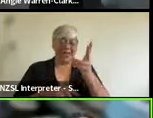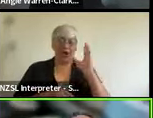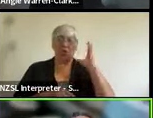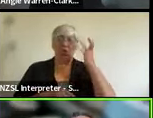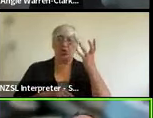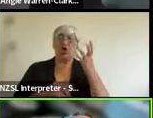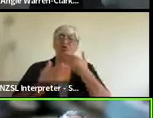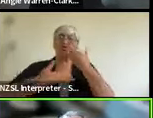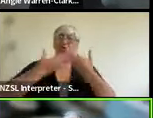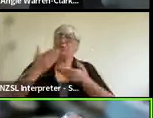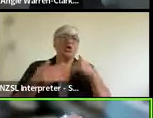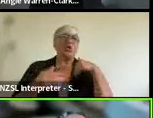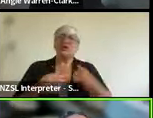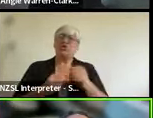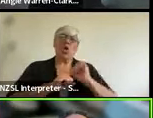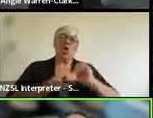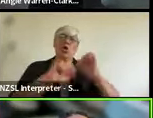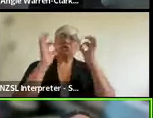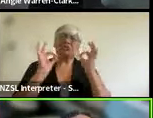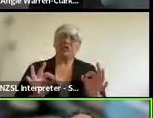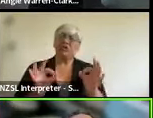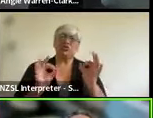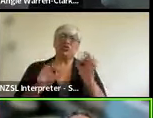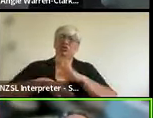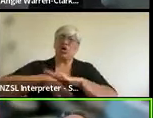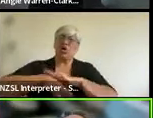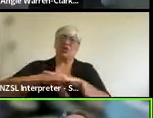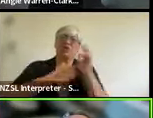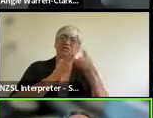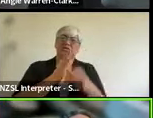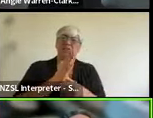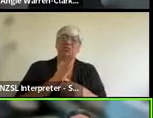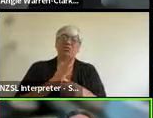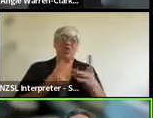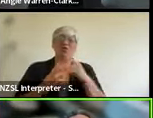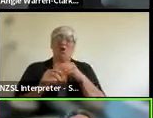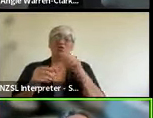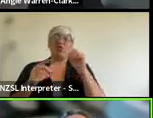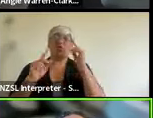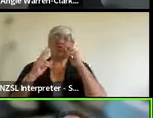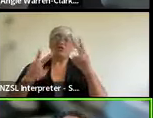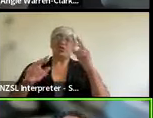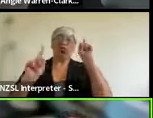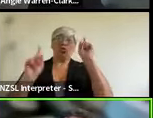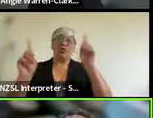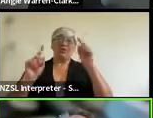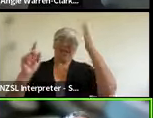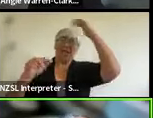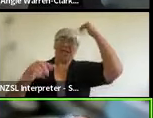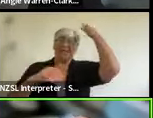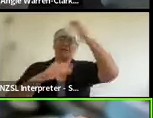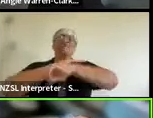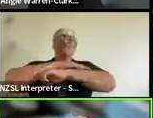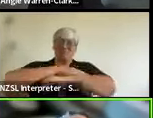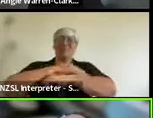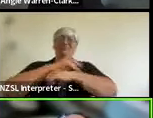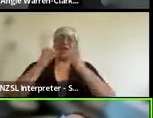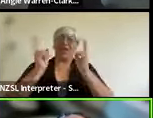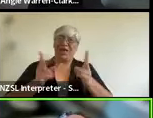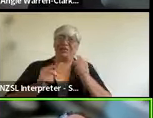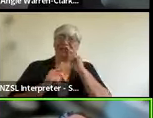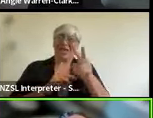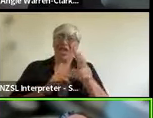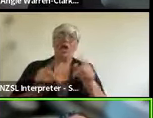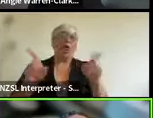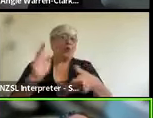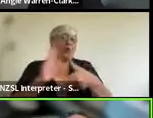along to a special session. So along we go to Aladdin, good times. So encouraging in Central Park